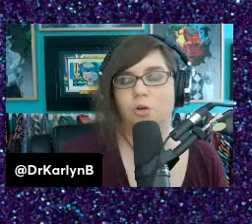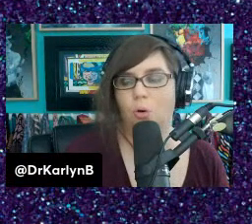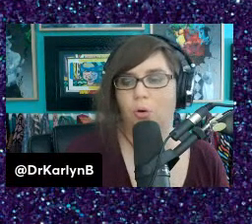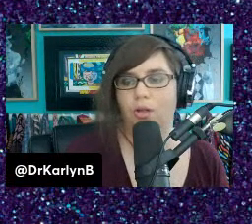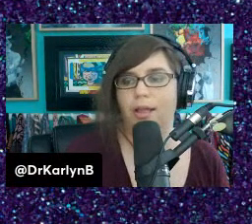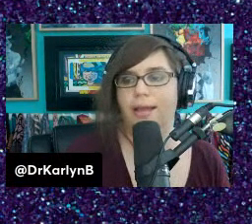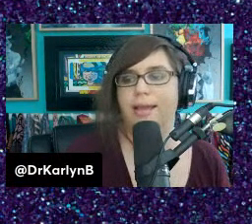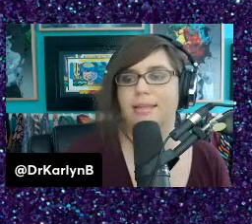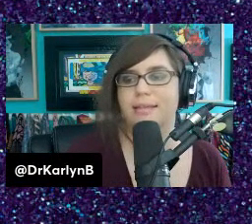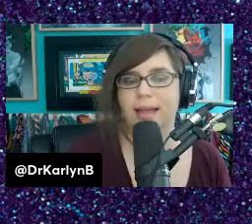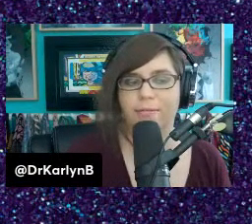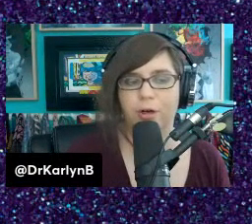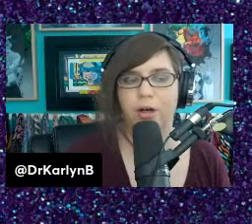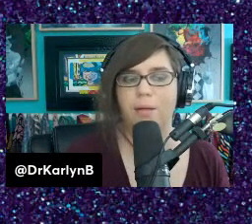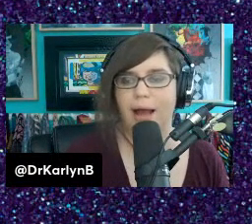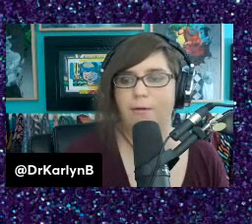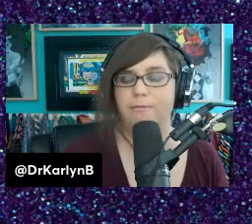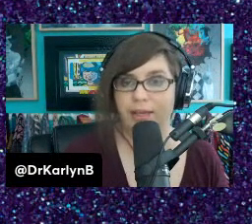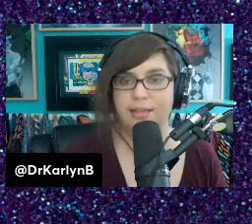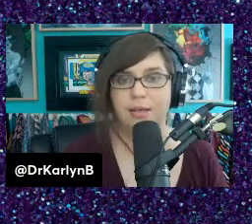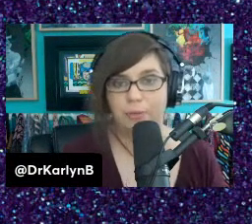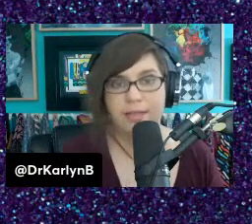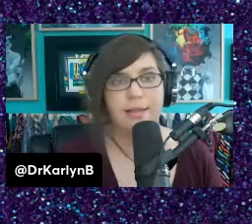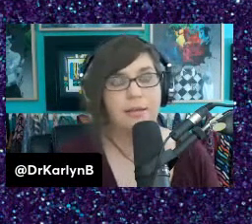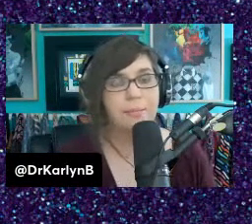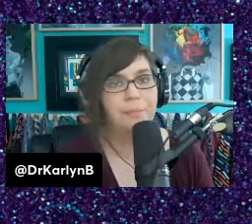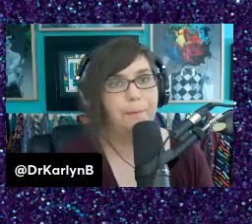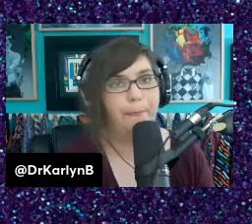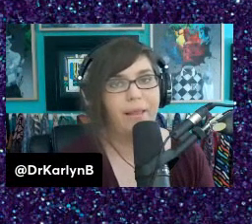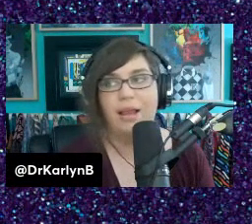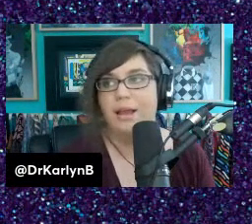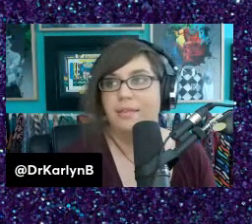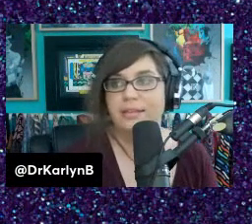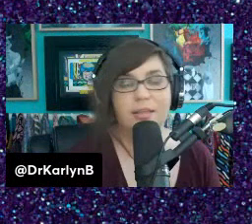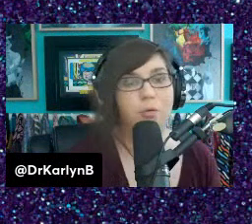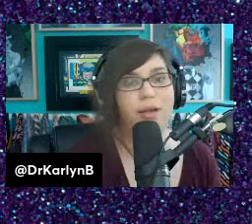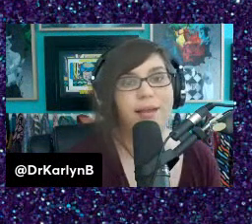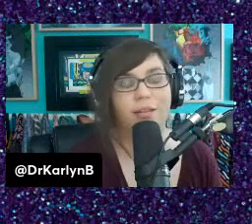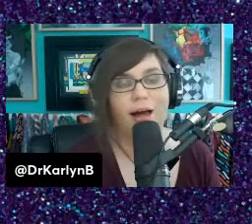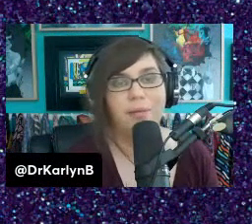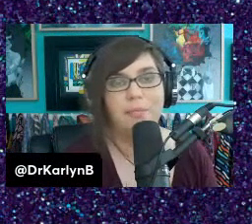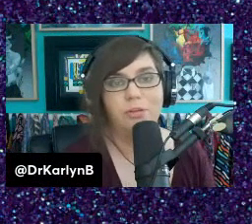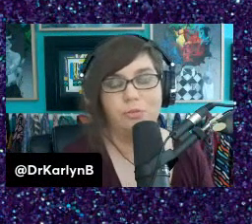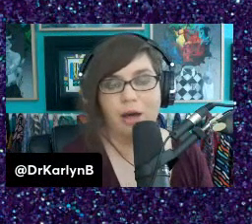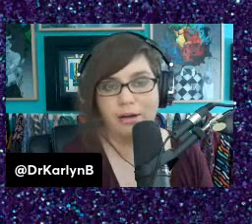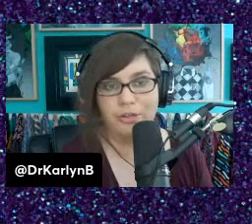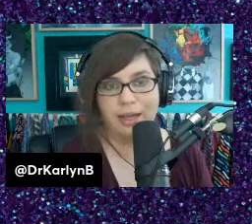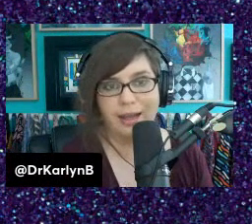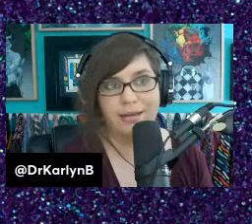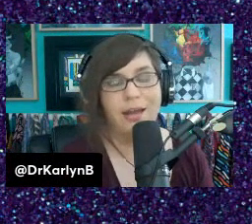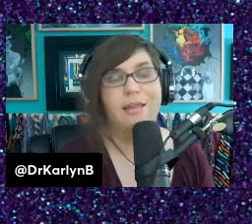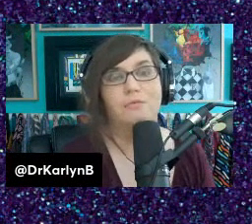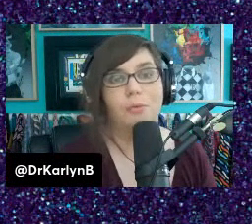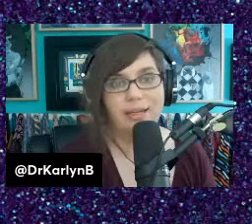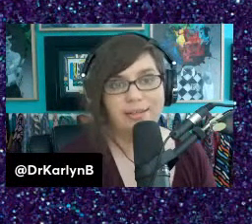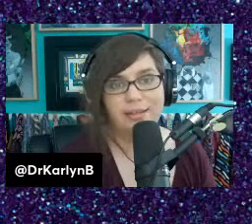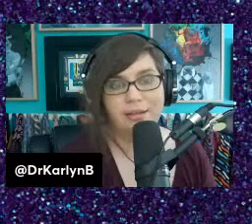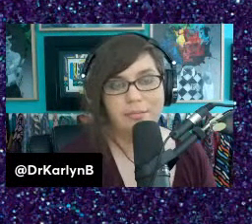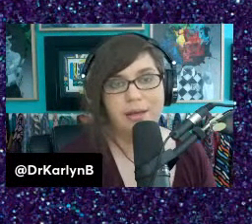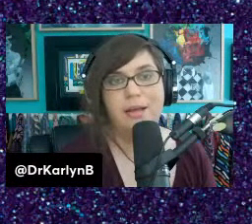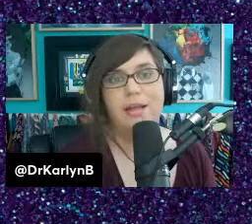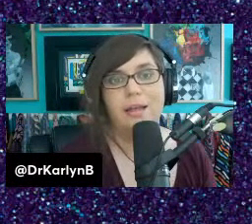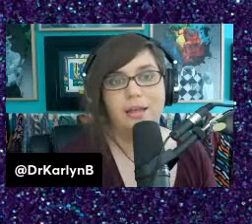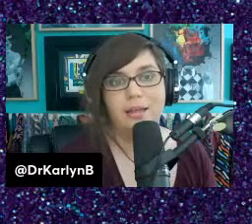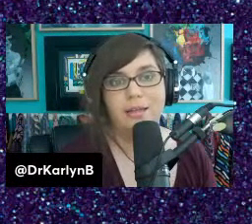their goal is never about fixing racism. This is a point that a lot of people do not understand.